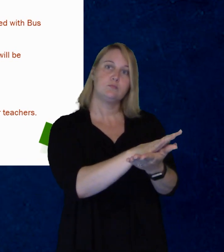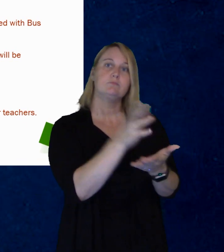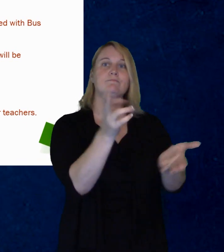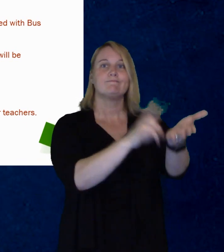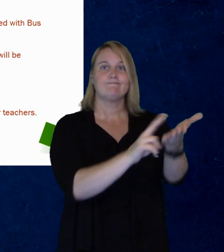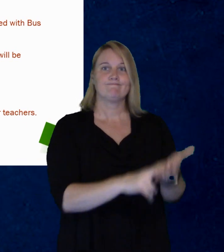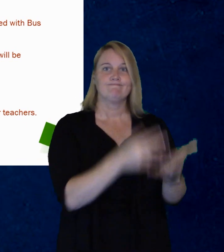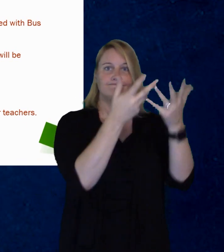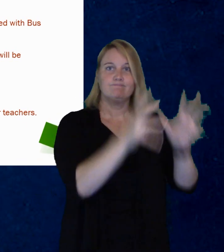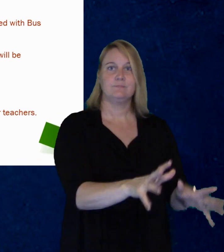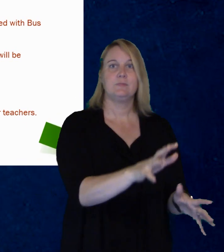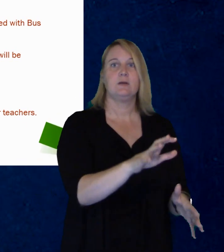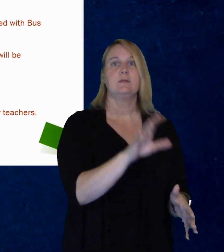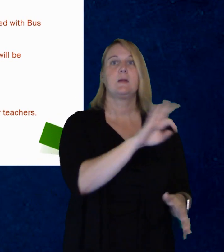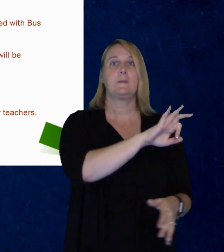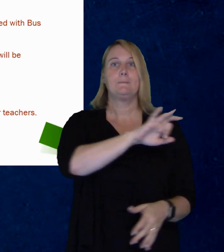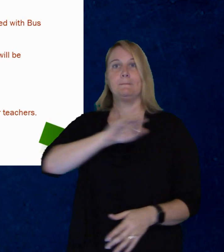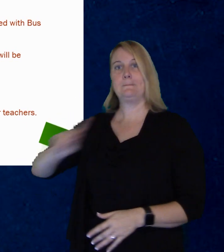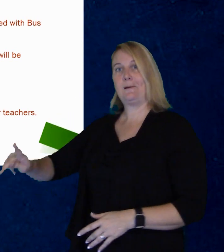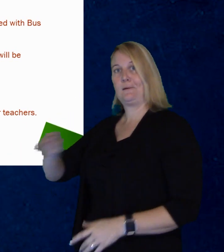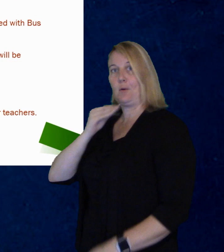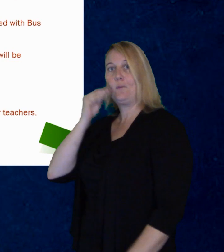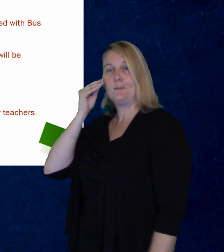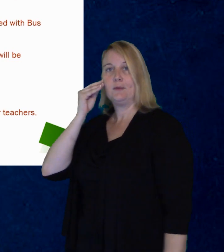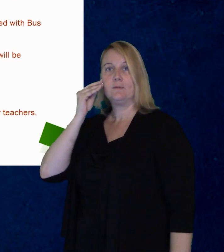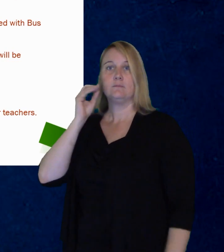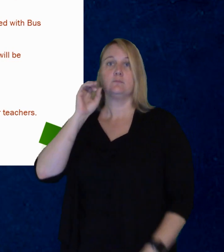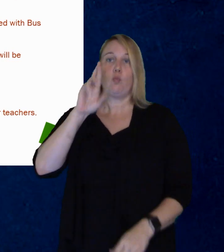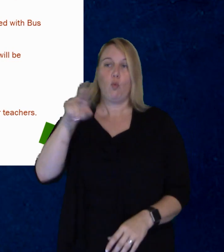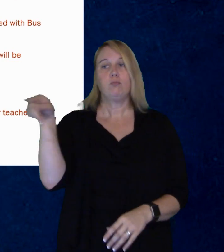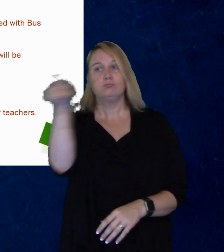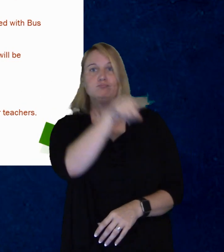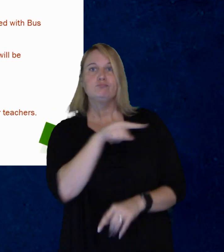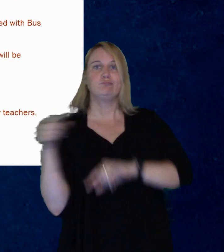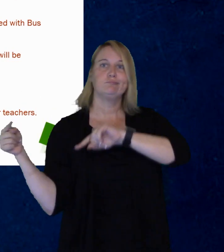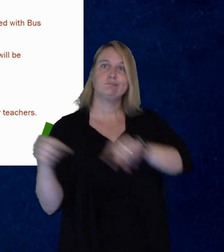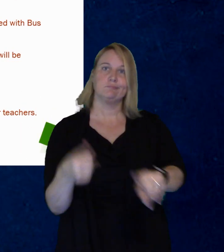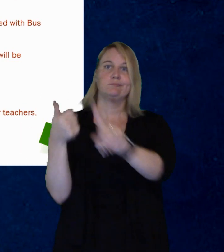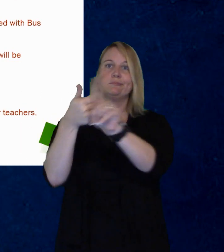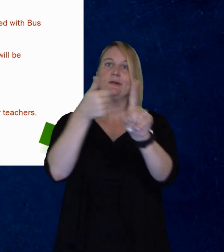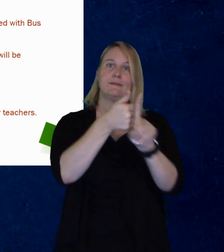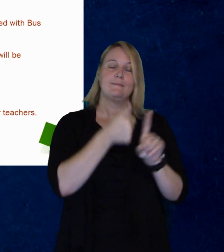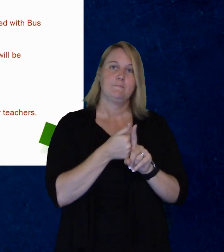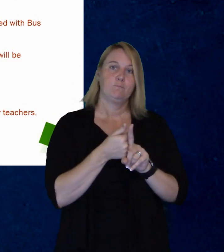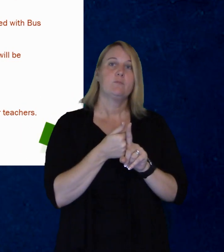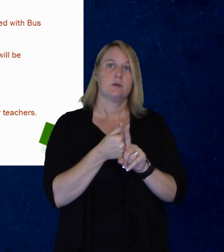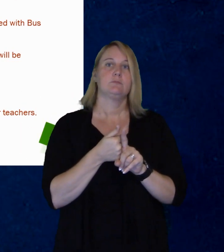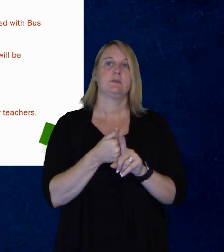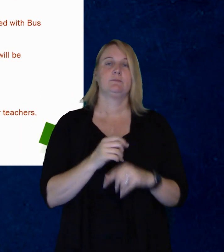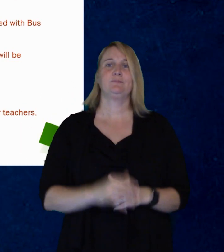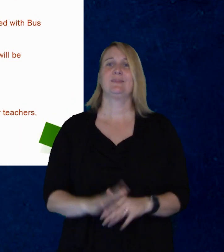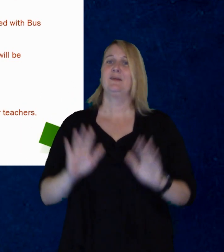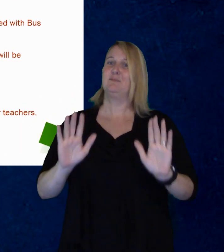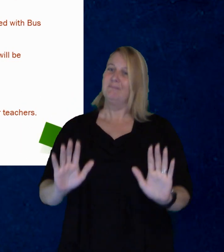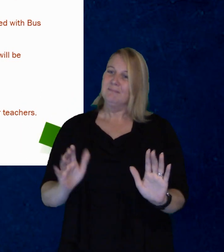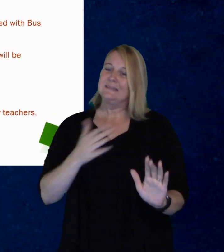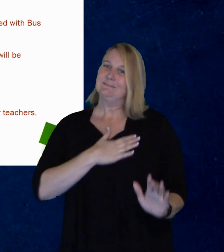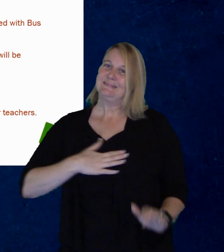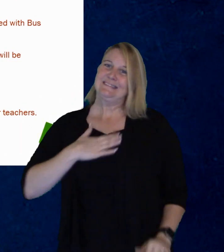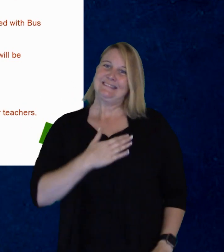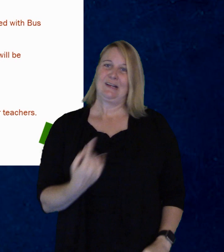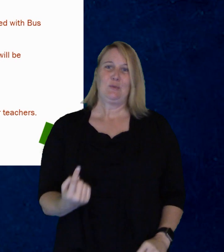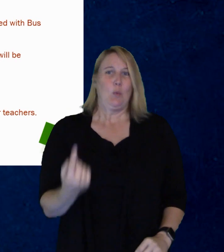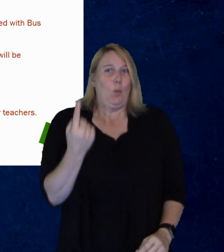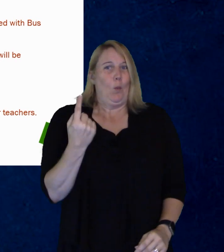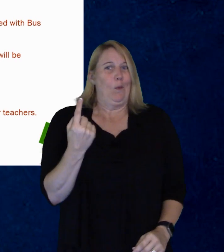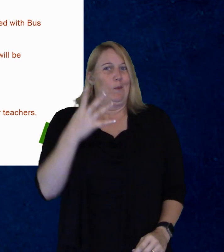may come on your own to open house at 11:30. We are asking for just one parent to come with